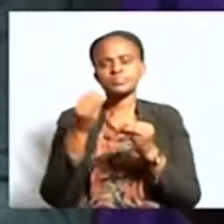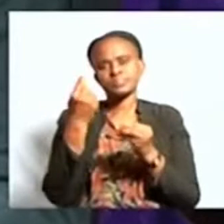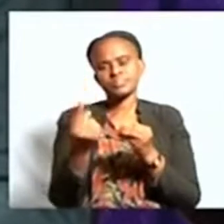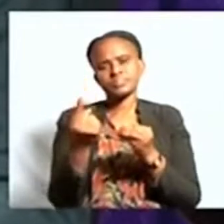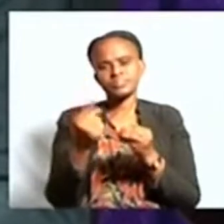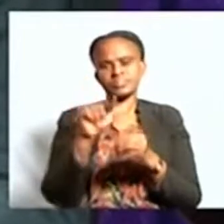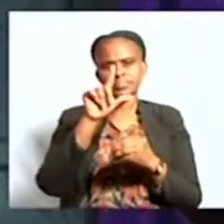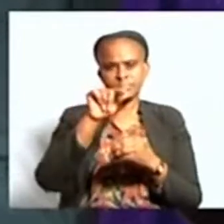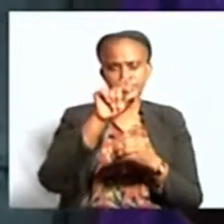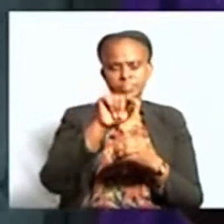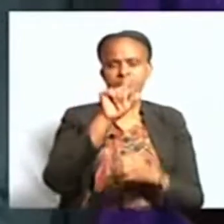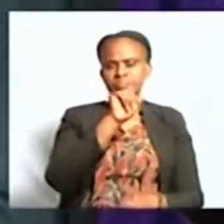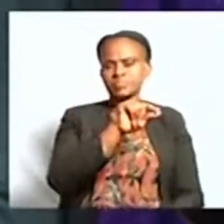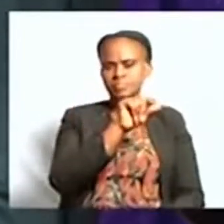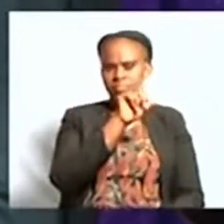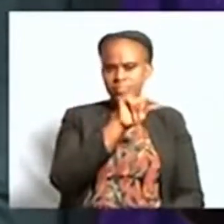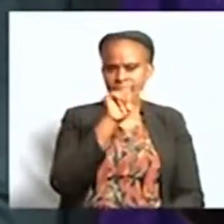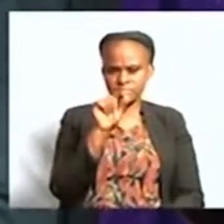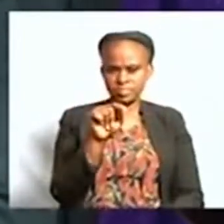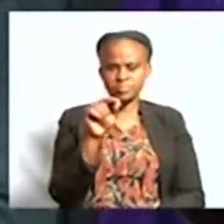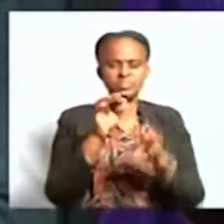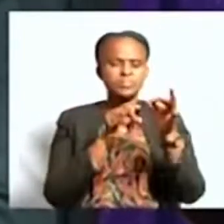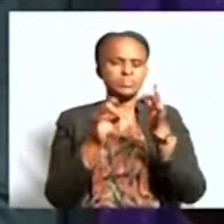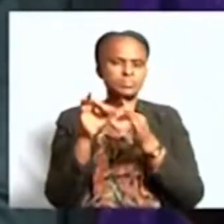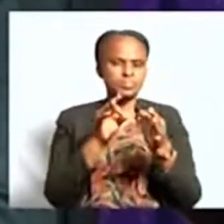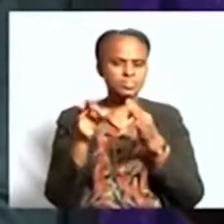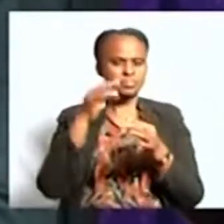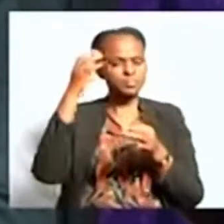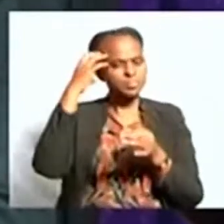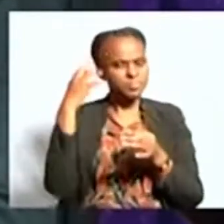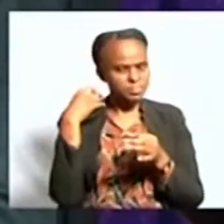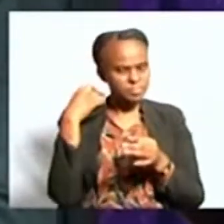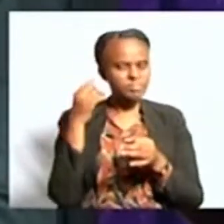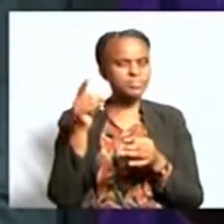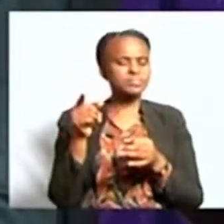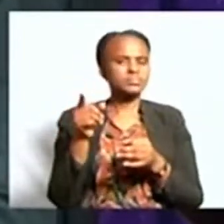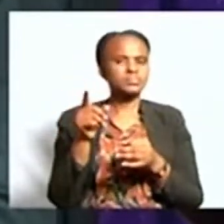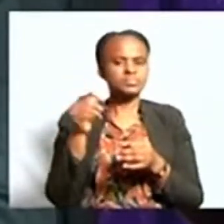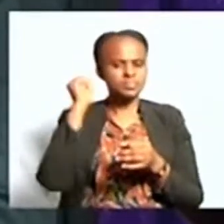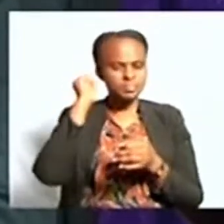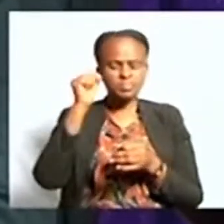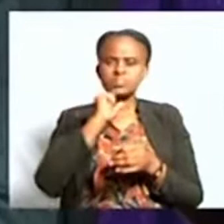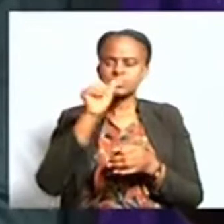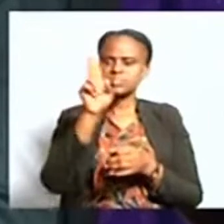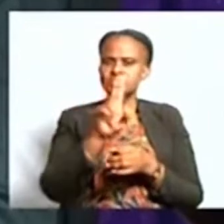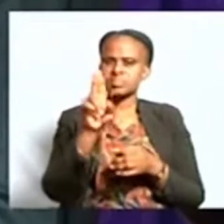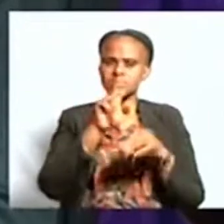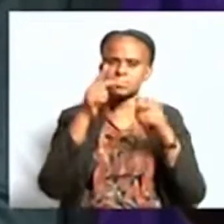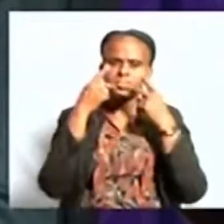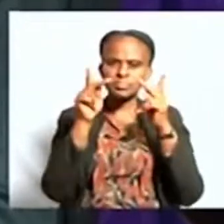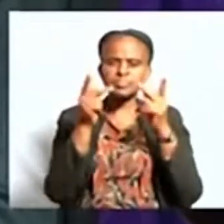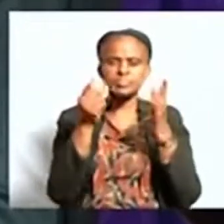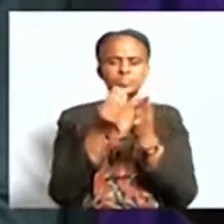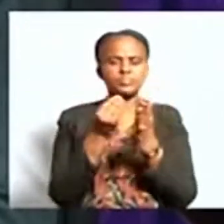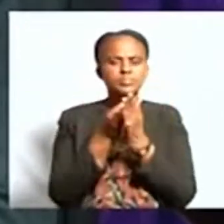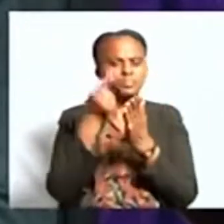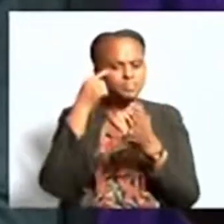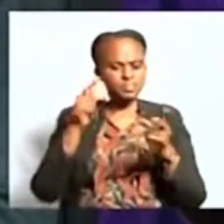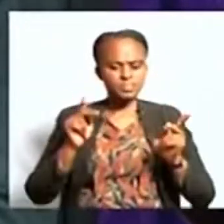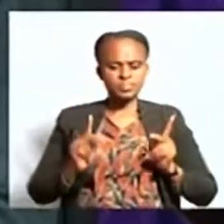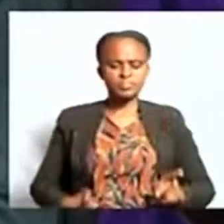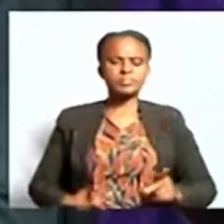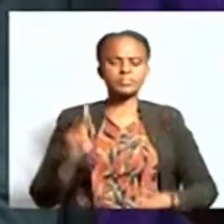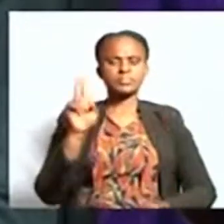of 2020, stipulates that an office holder shall not use public revenue for personal